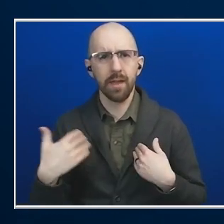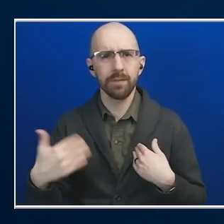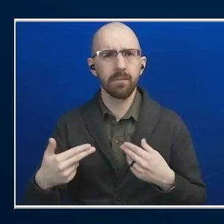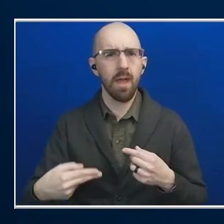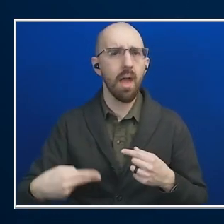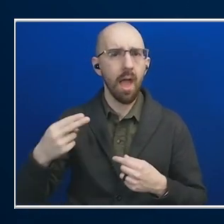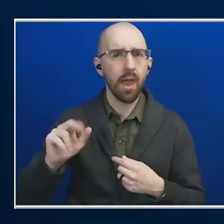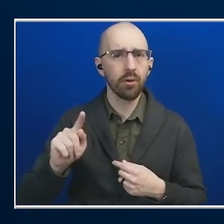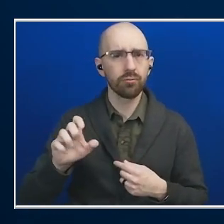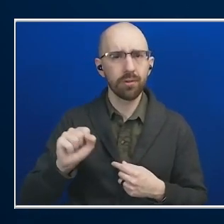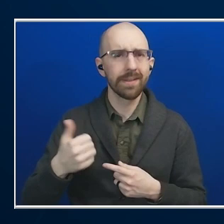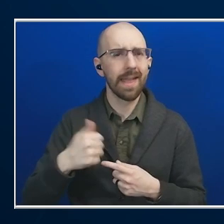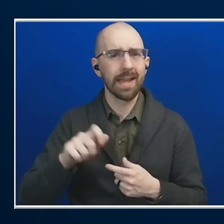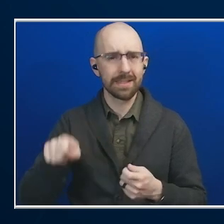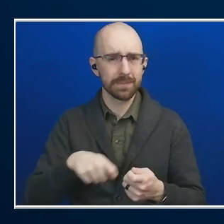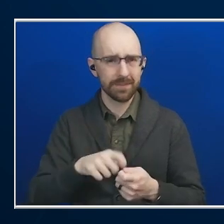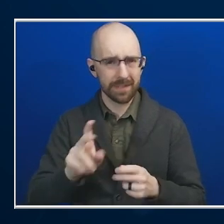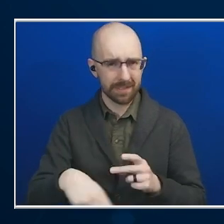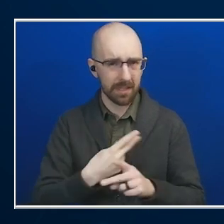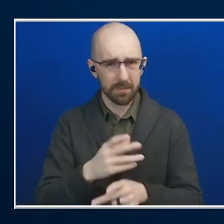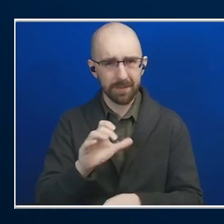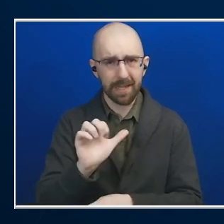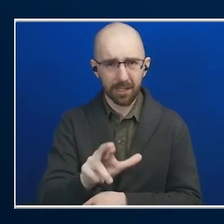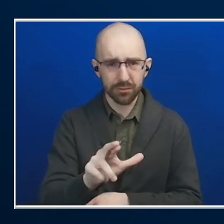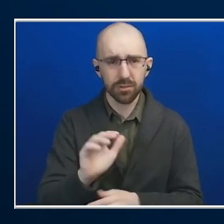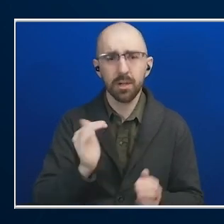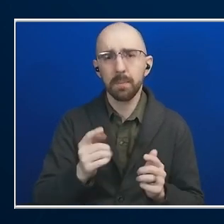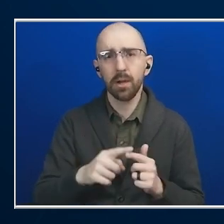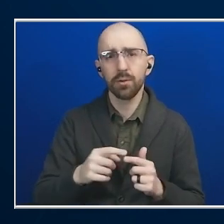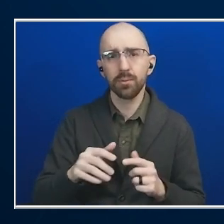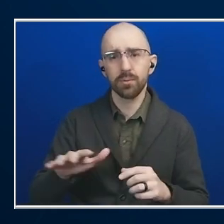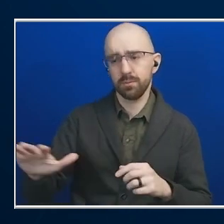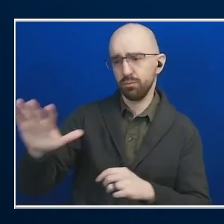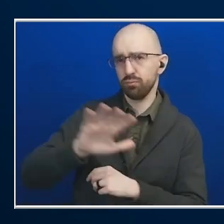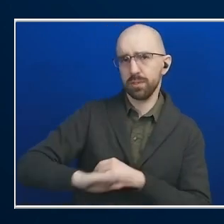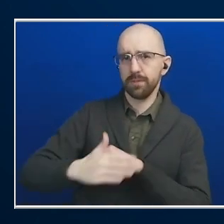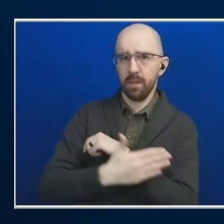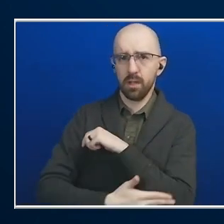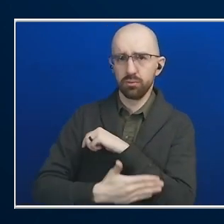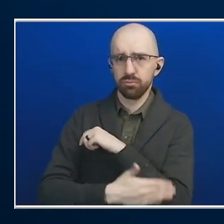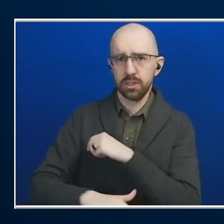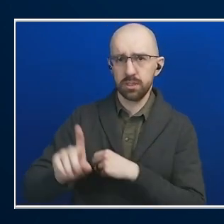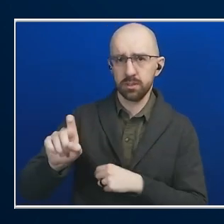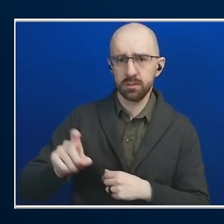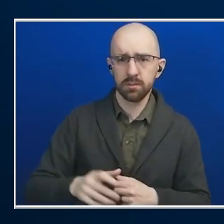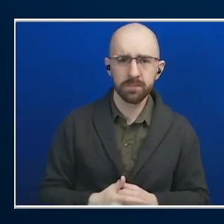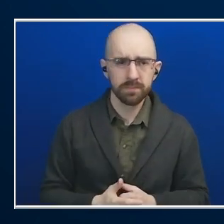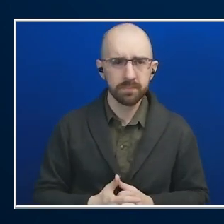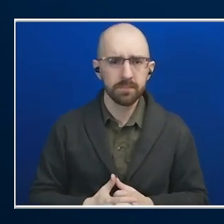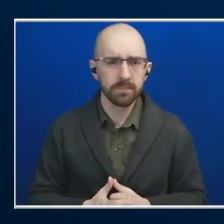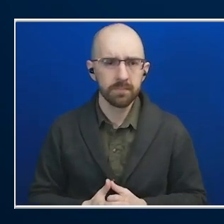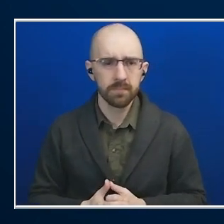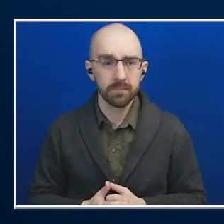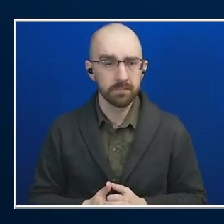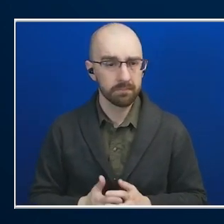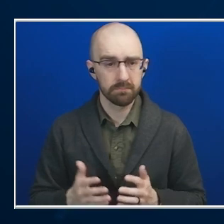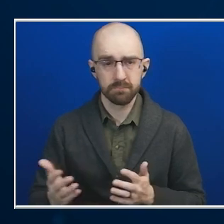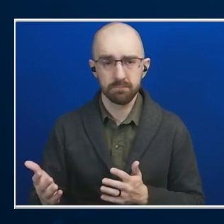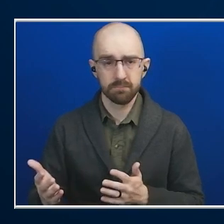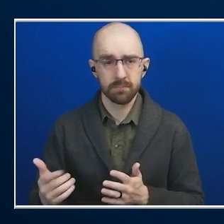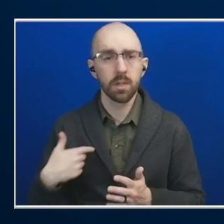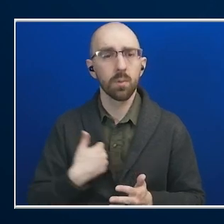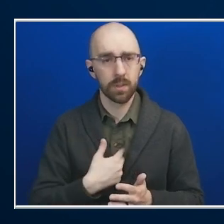specific type of cancer compared to the rest of the country? We do see higher